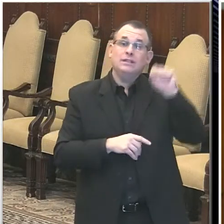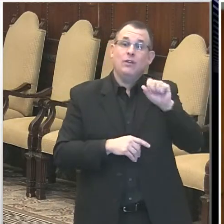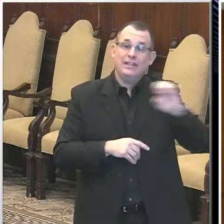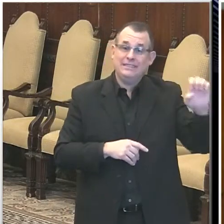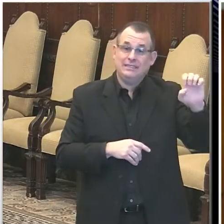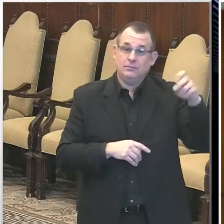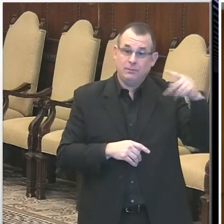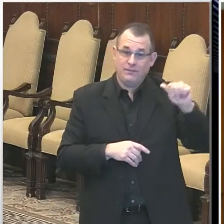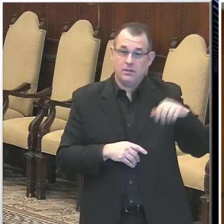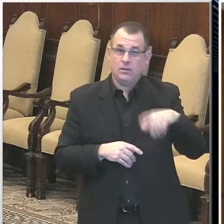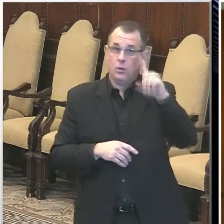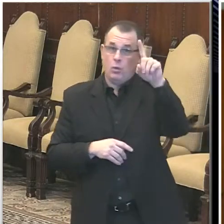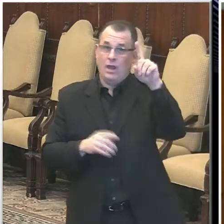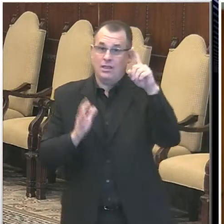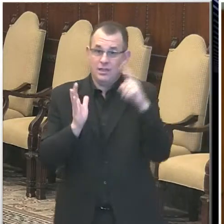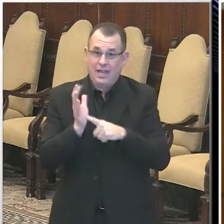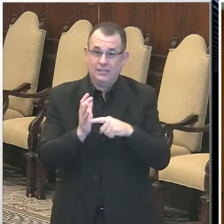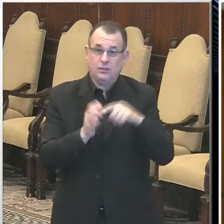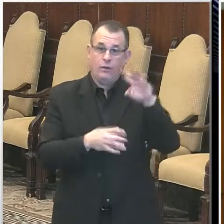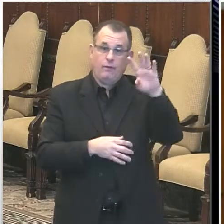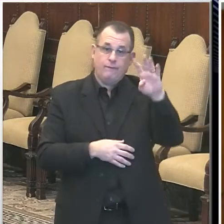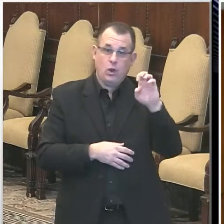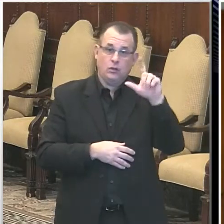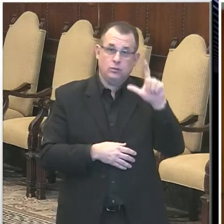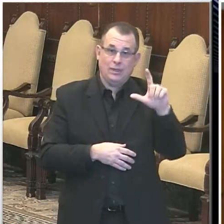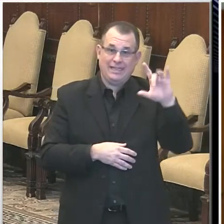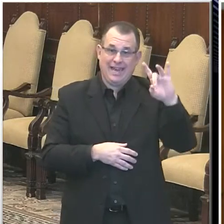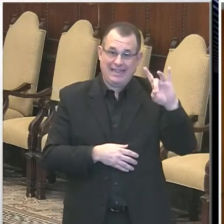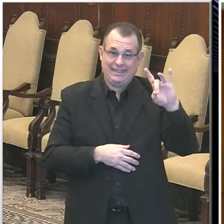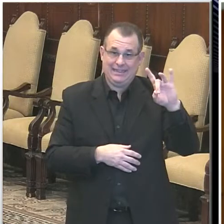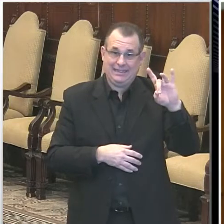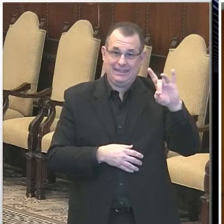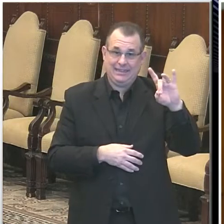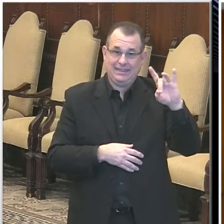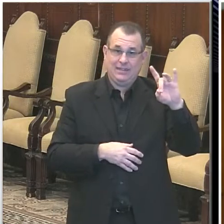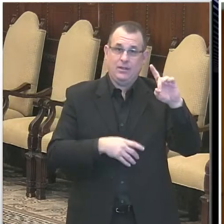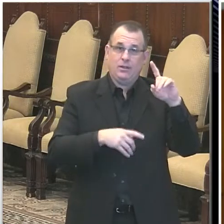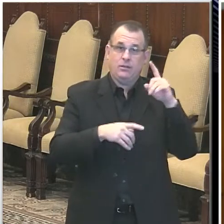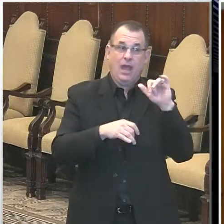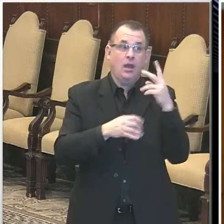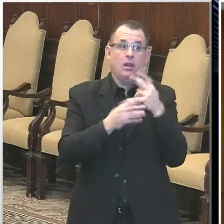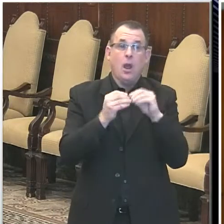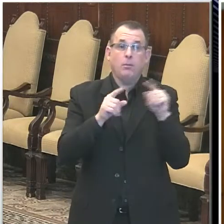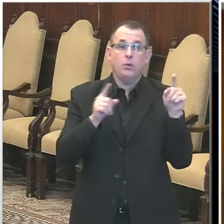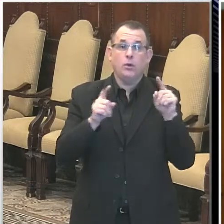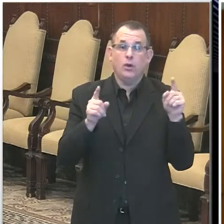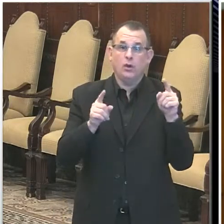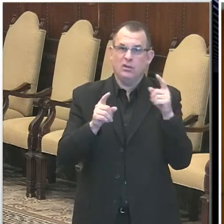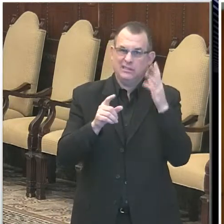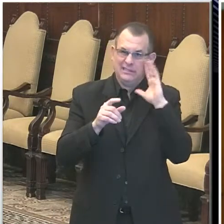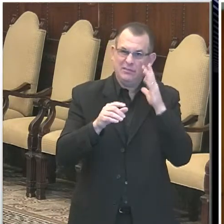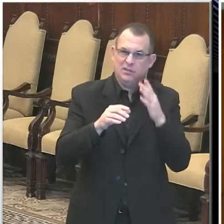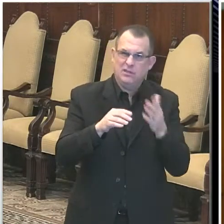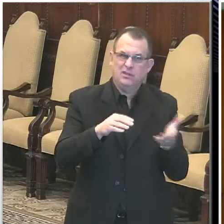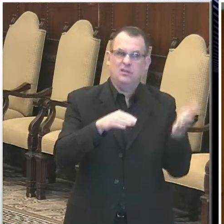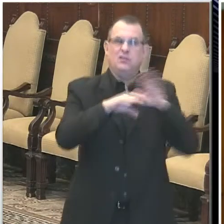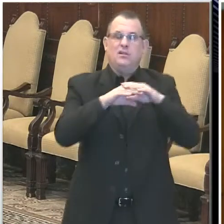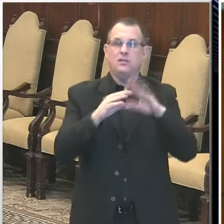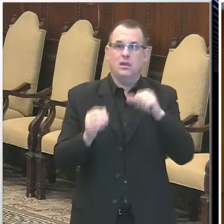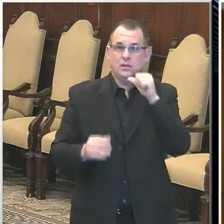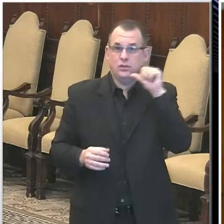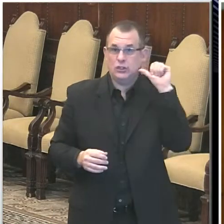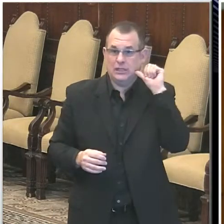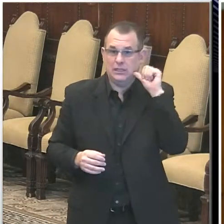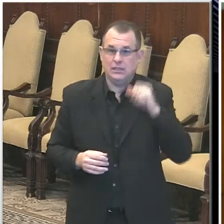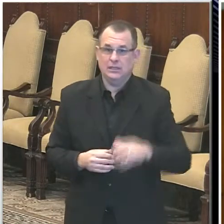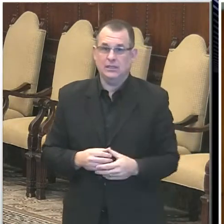it's 1,428. Both those numbers are higher than they were yesterday. Now, region-wide, we have plenty of availability